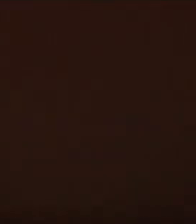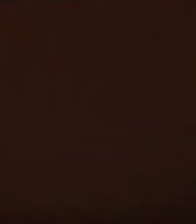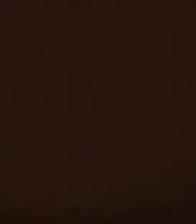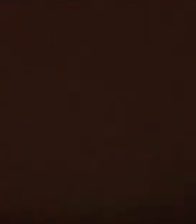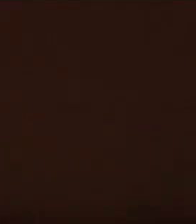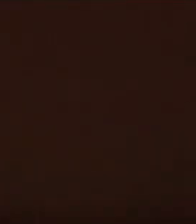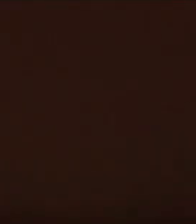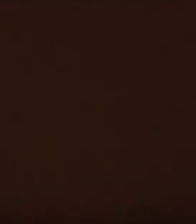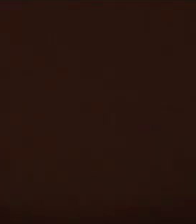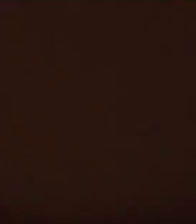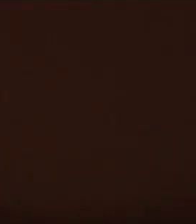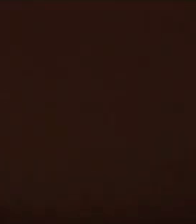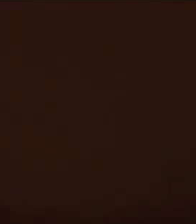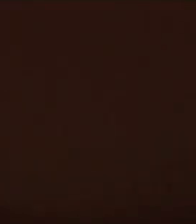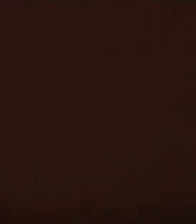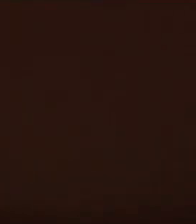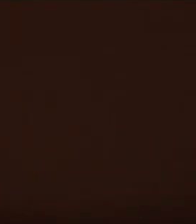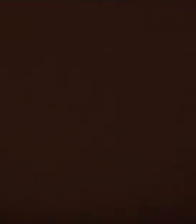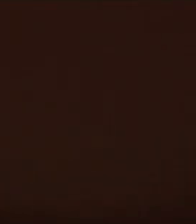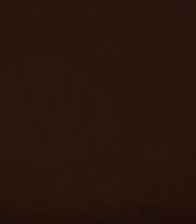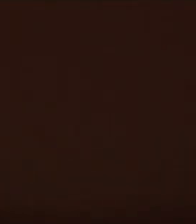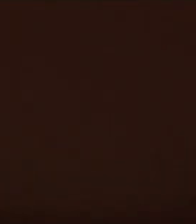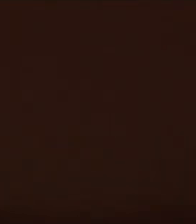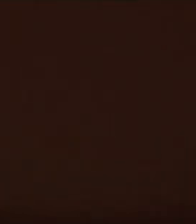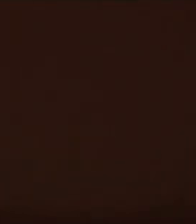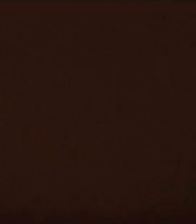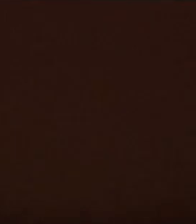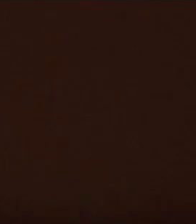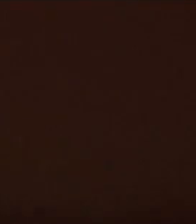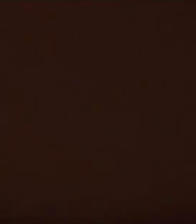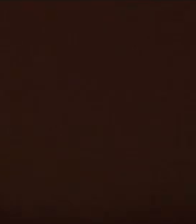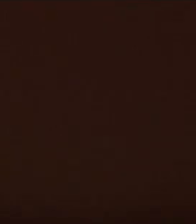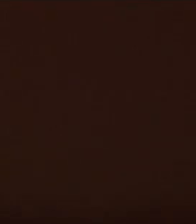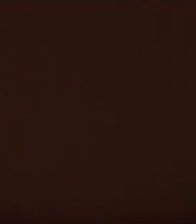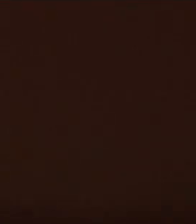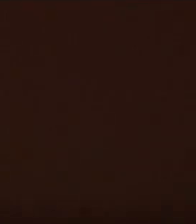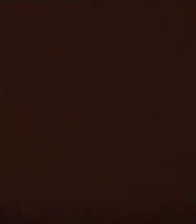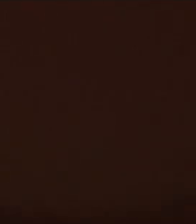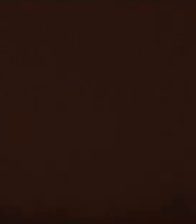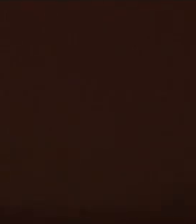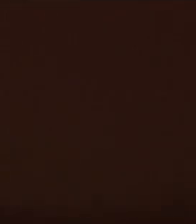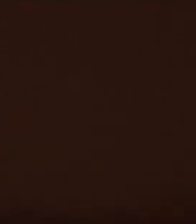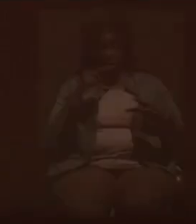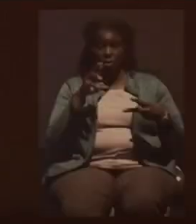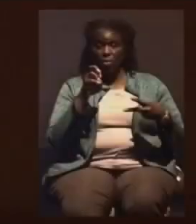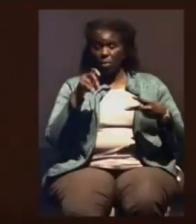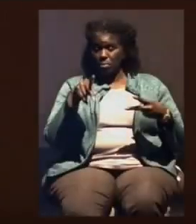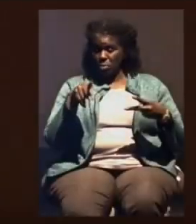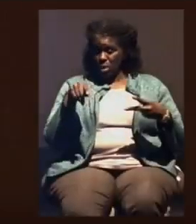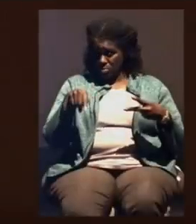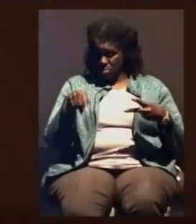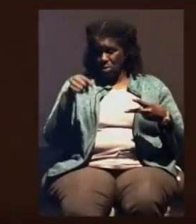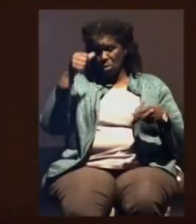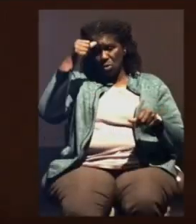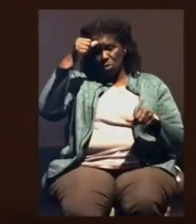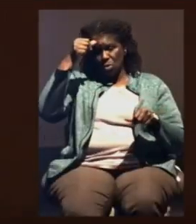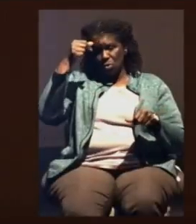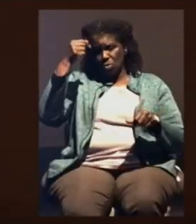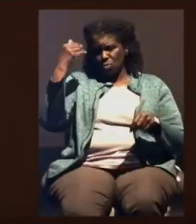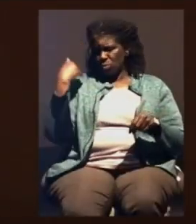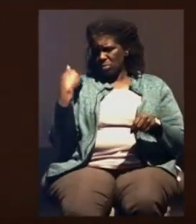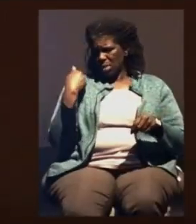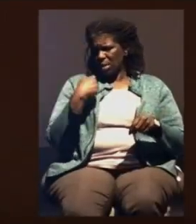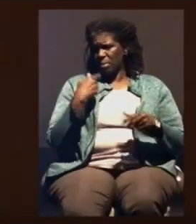and there's two reasons I do that. One is then I don't need any notes, because the props remind me of what I intended to